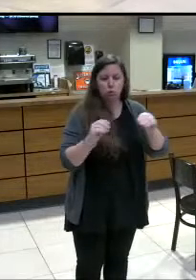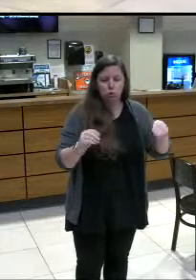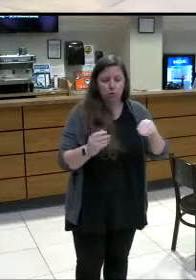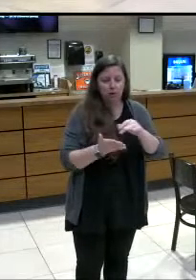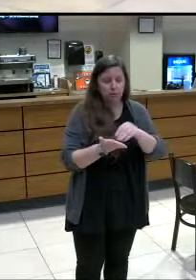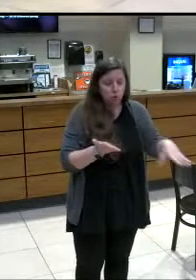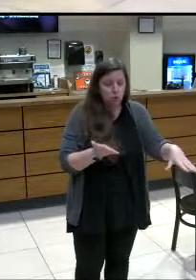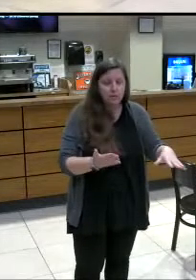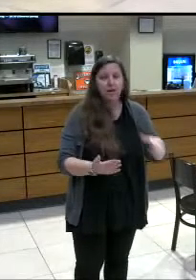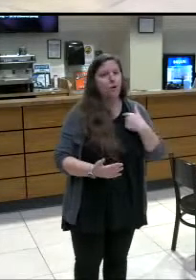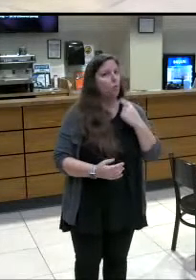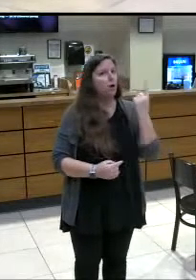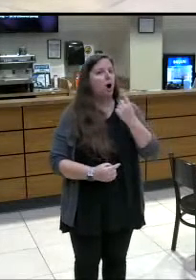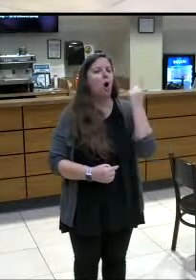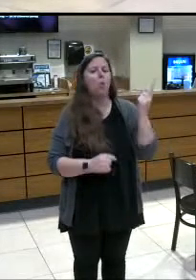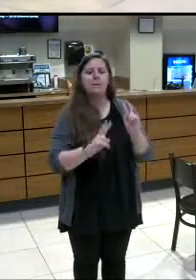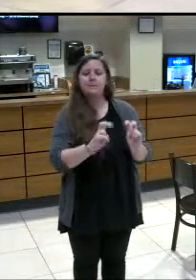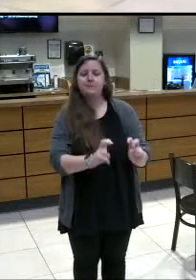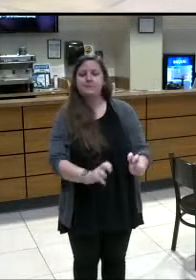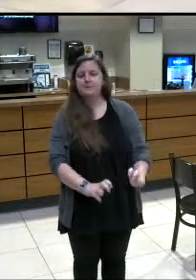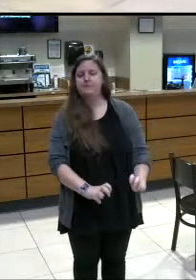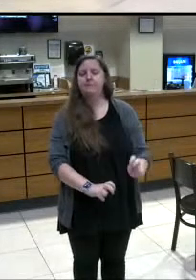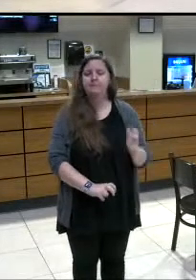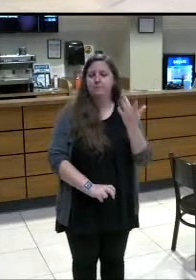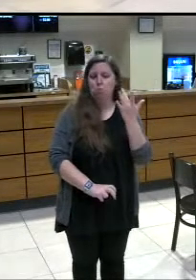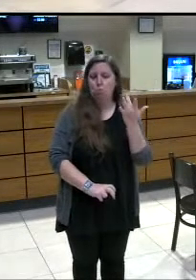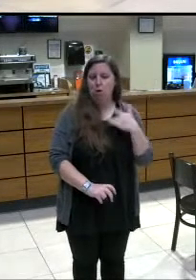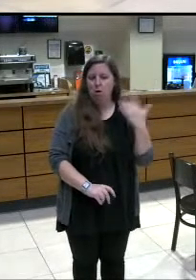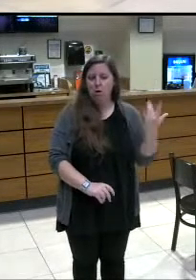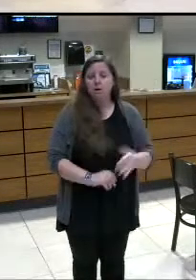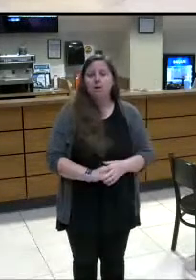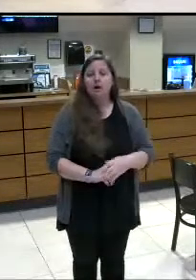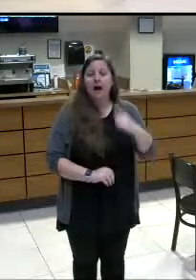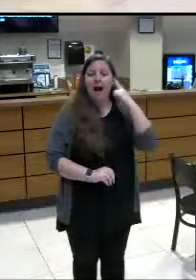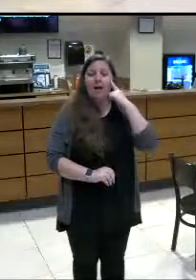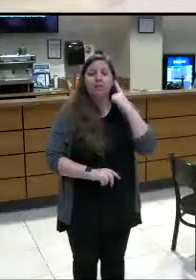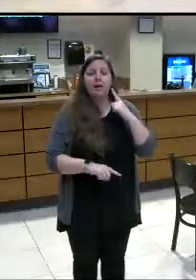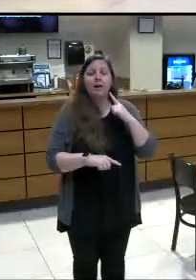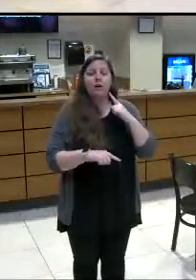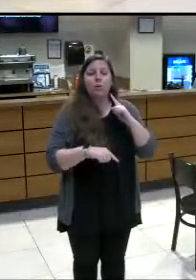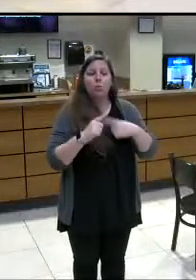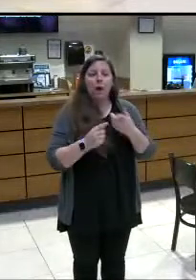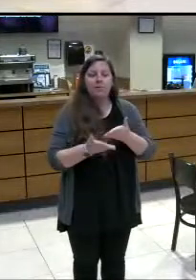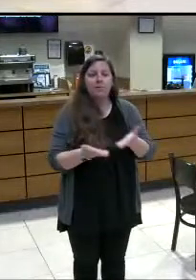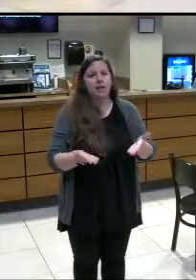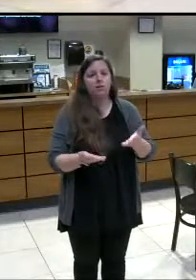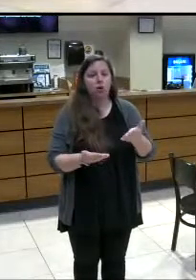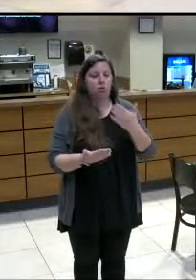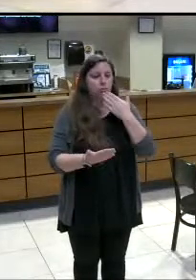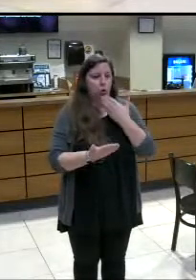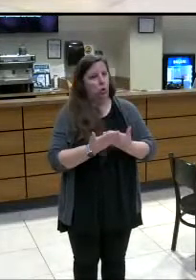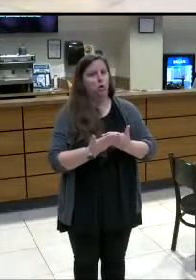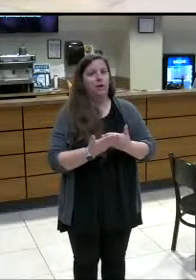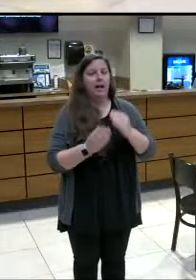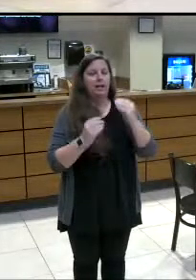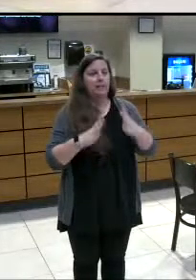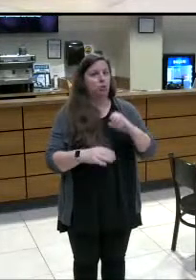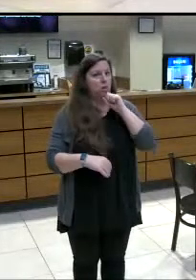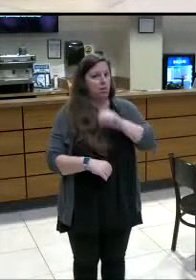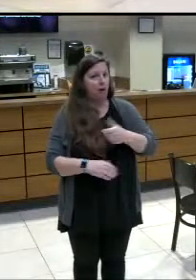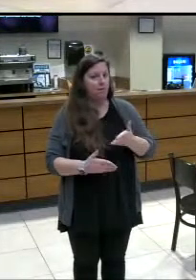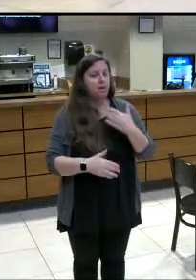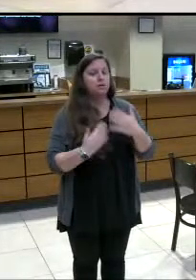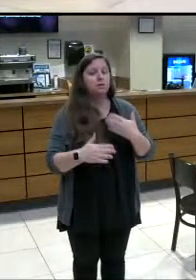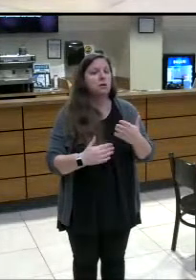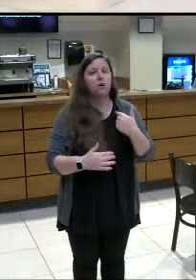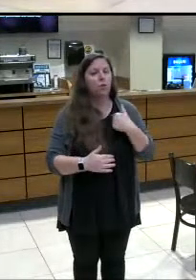I think that sometimes when things are going well in our district and teachers love things, we don't hear anything from them. And when things are